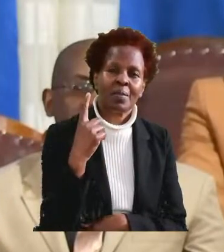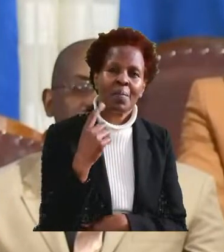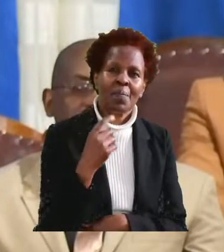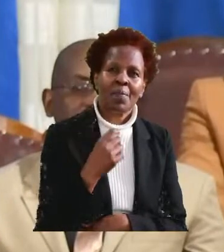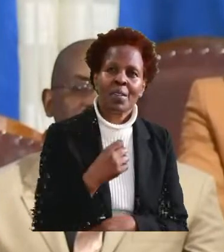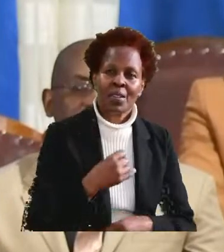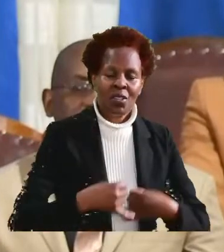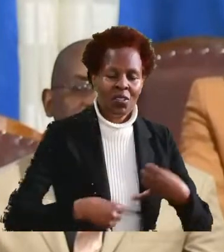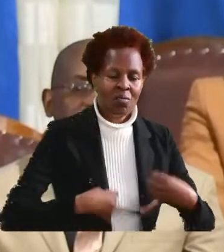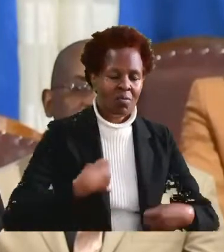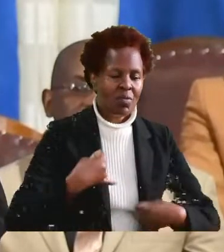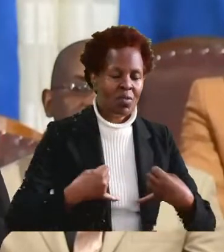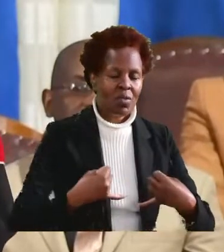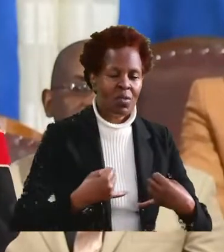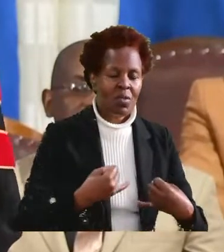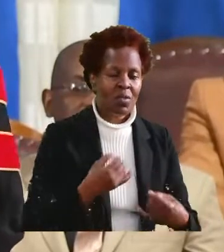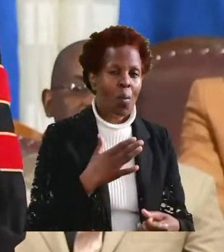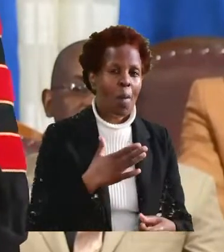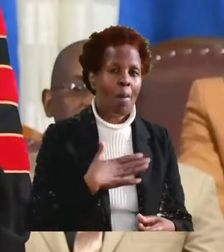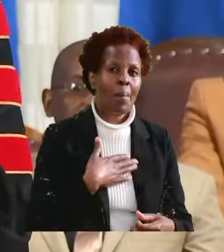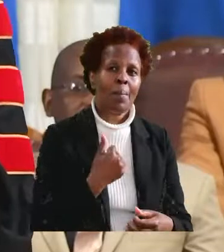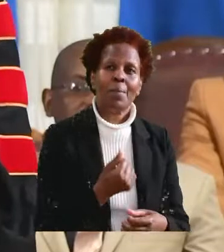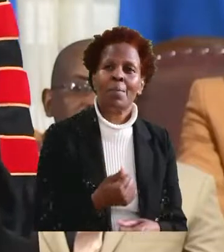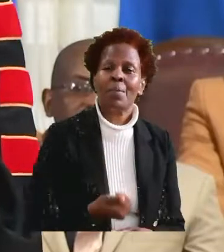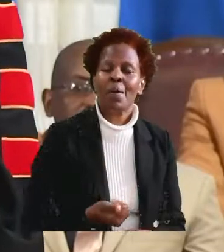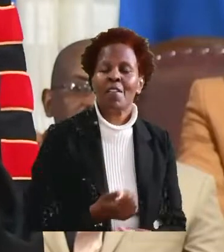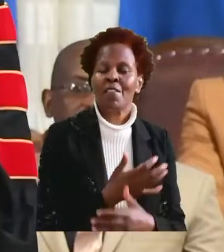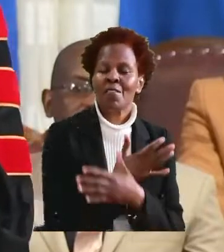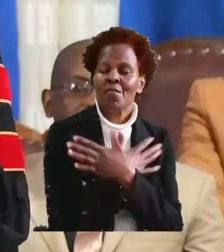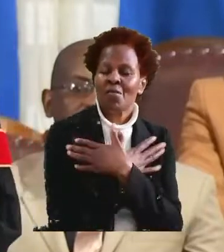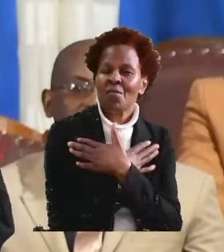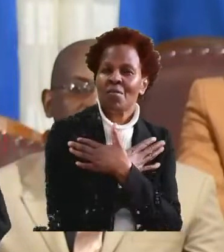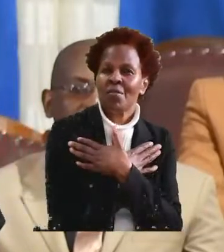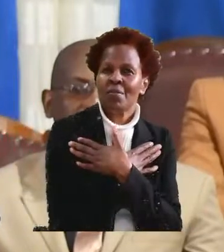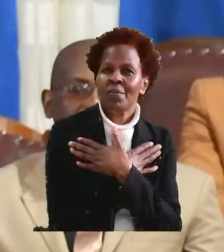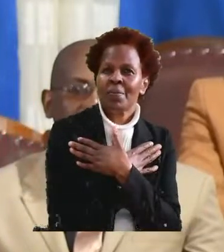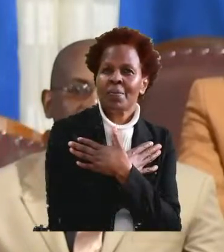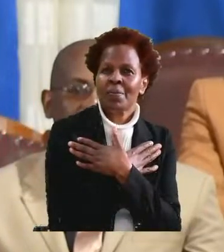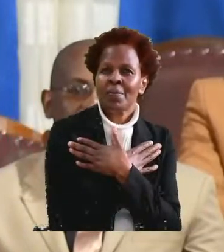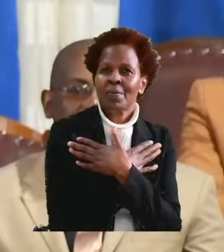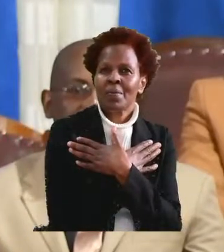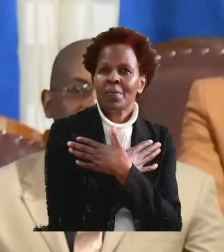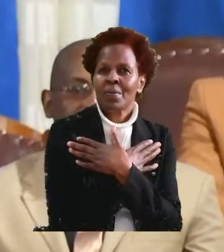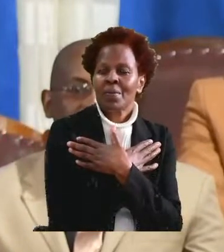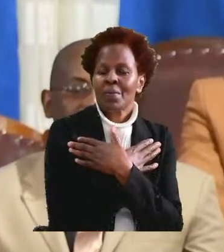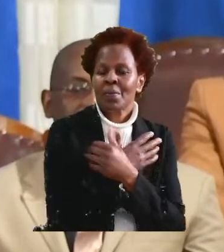my brother, live in the